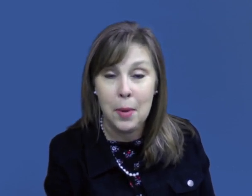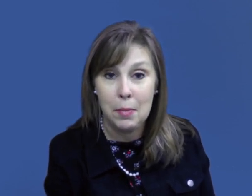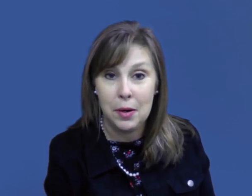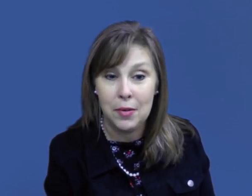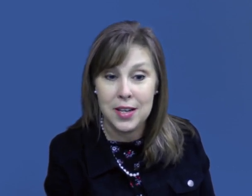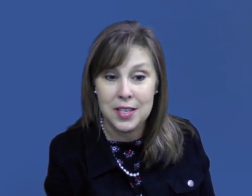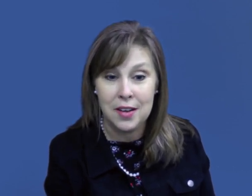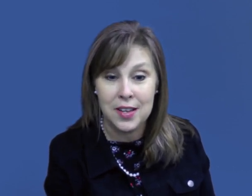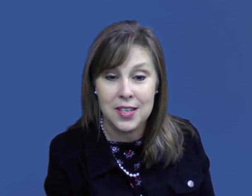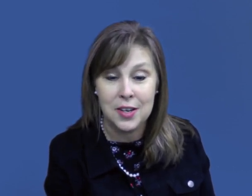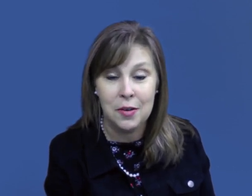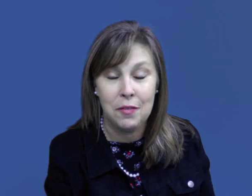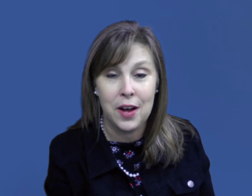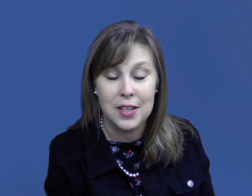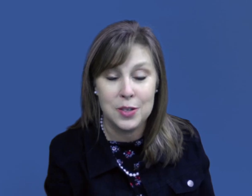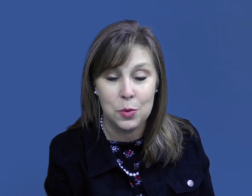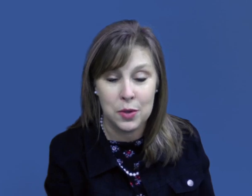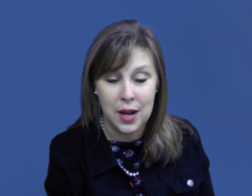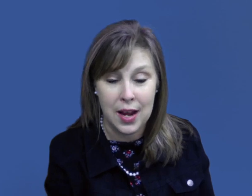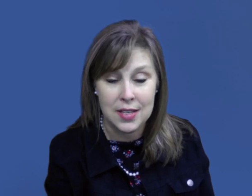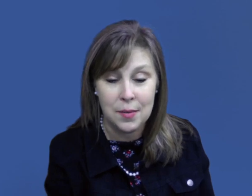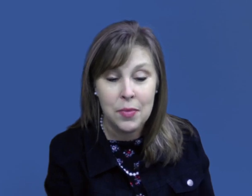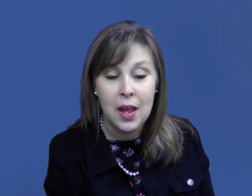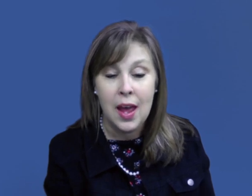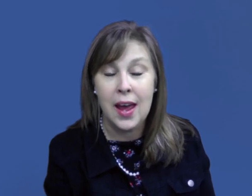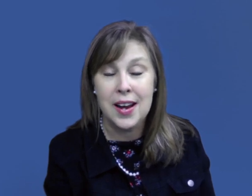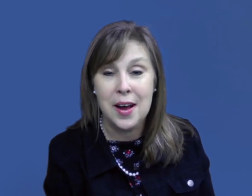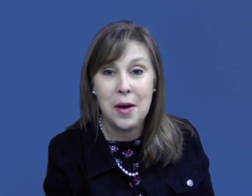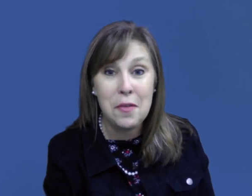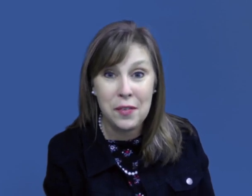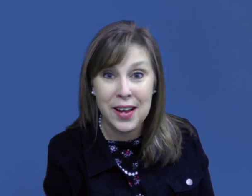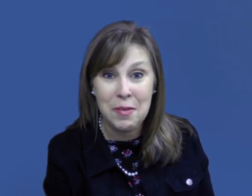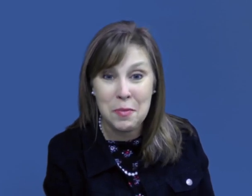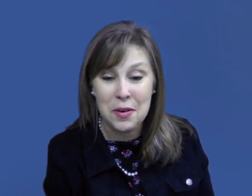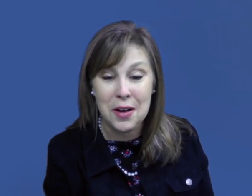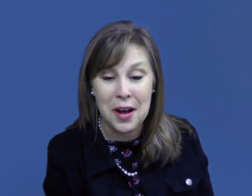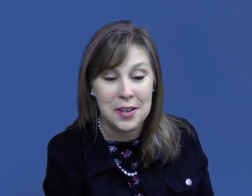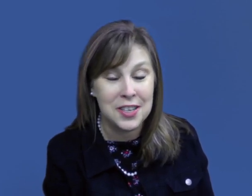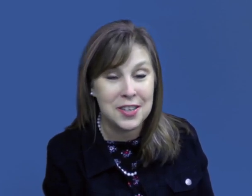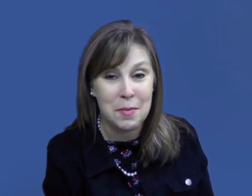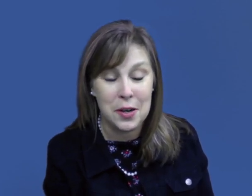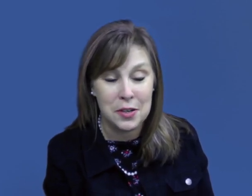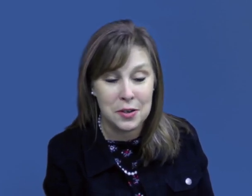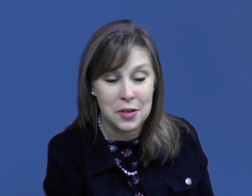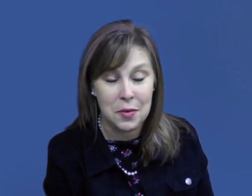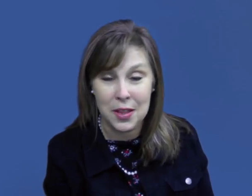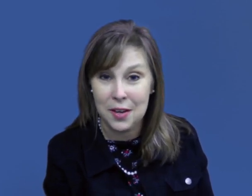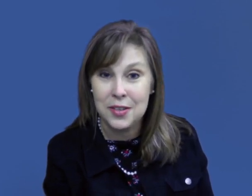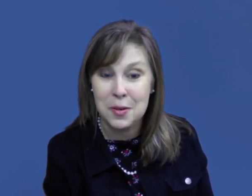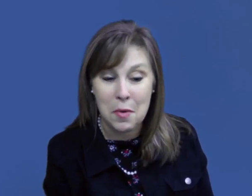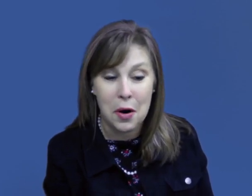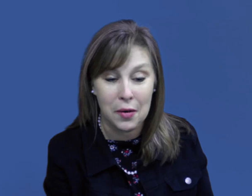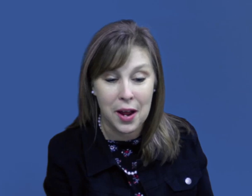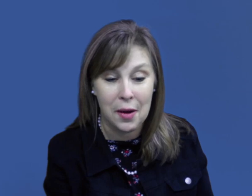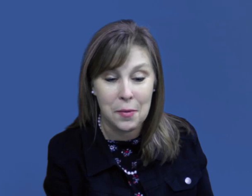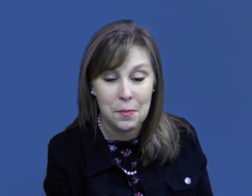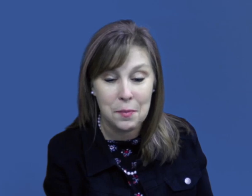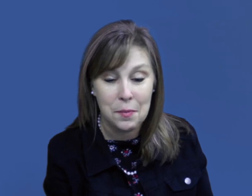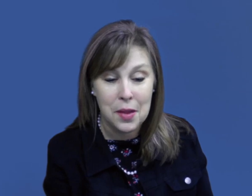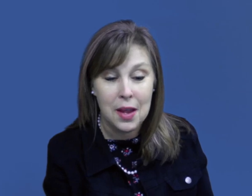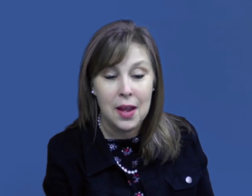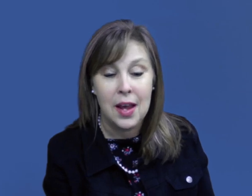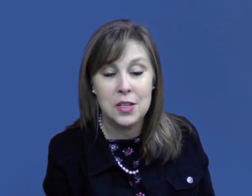pumpkin race on this unified school days. And hopefully, we'll share some pictures with you tomorrow.